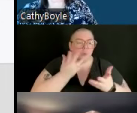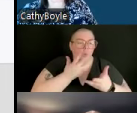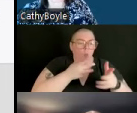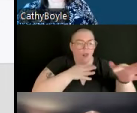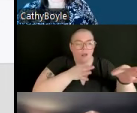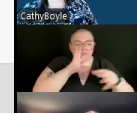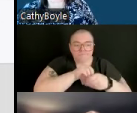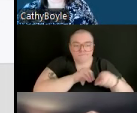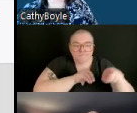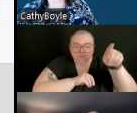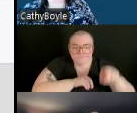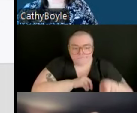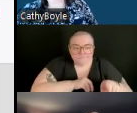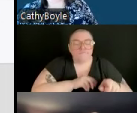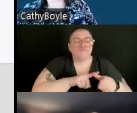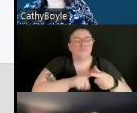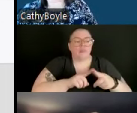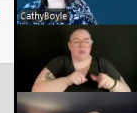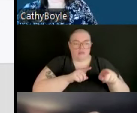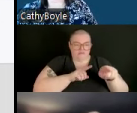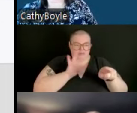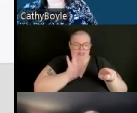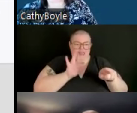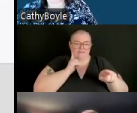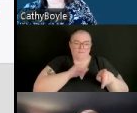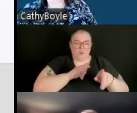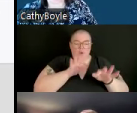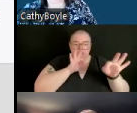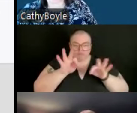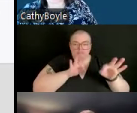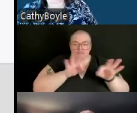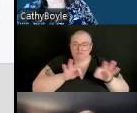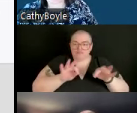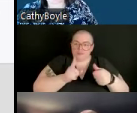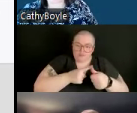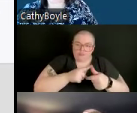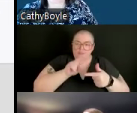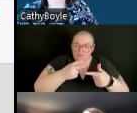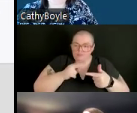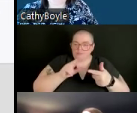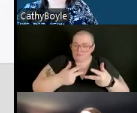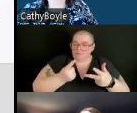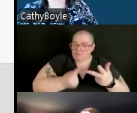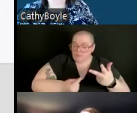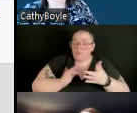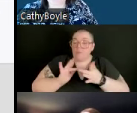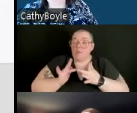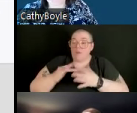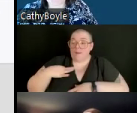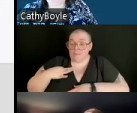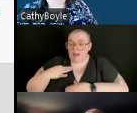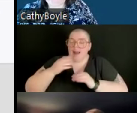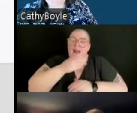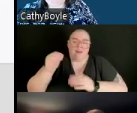covers. And then we have step-by-step directions on how to apply online and also how to apply on